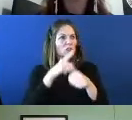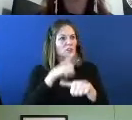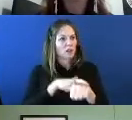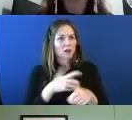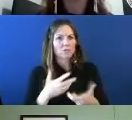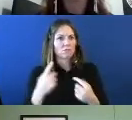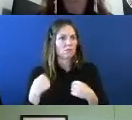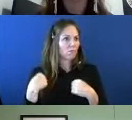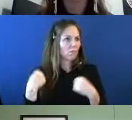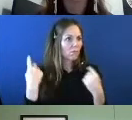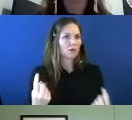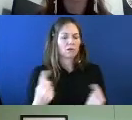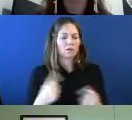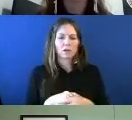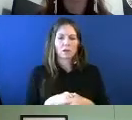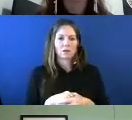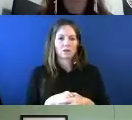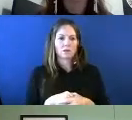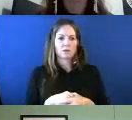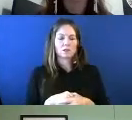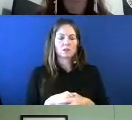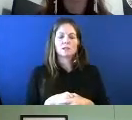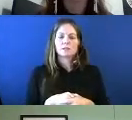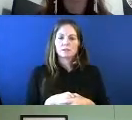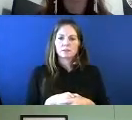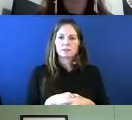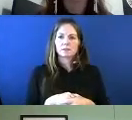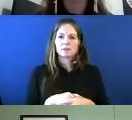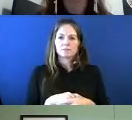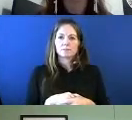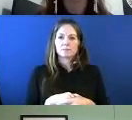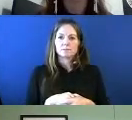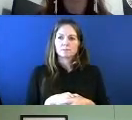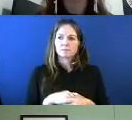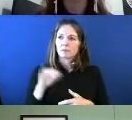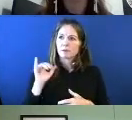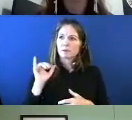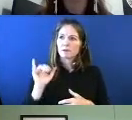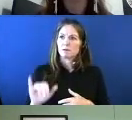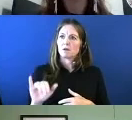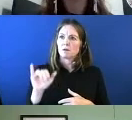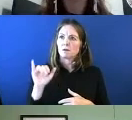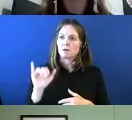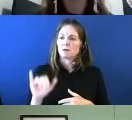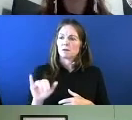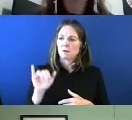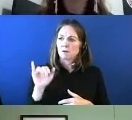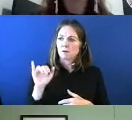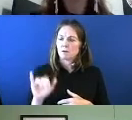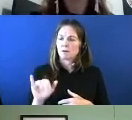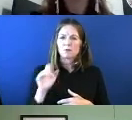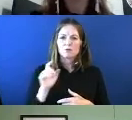way, being part of a research process. So that was a real, sort of light